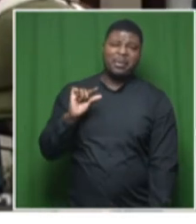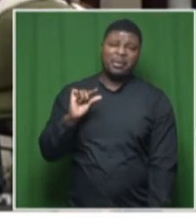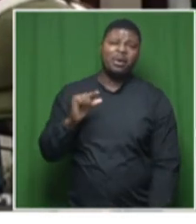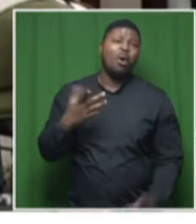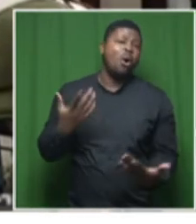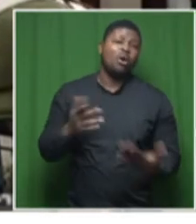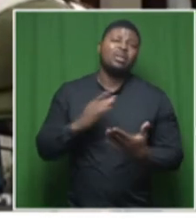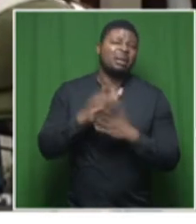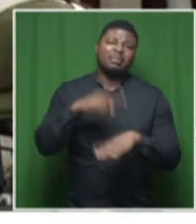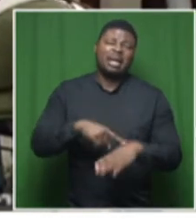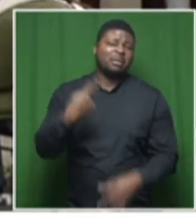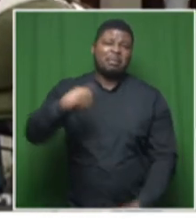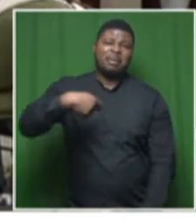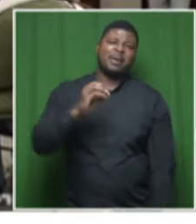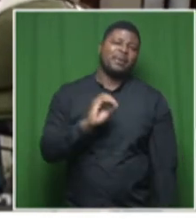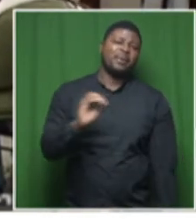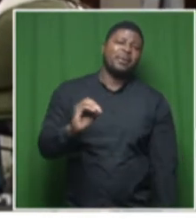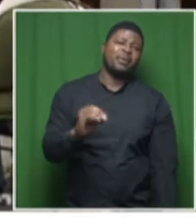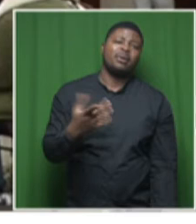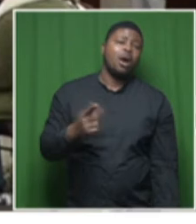for experience.